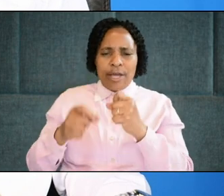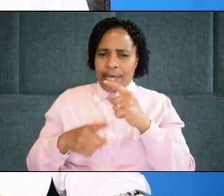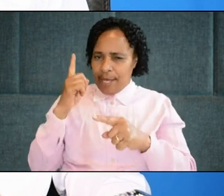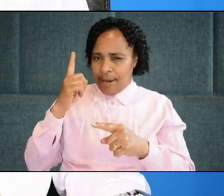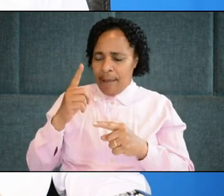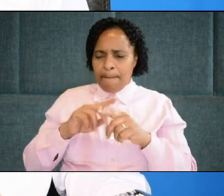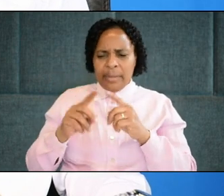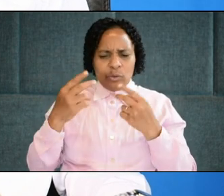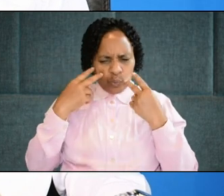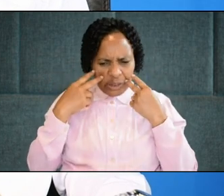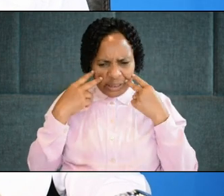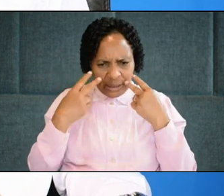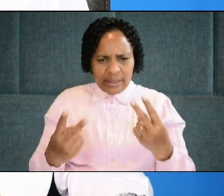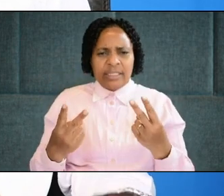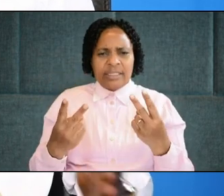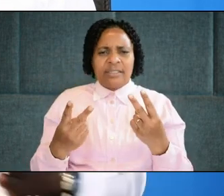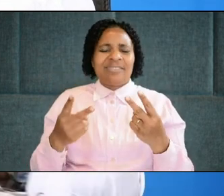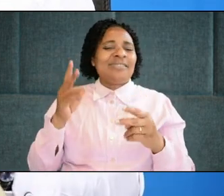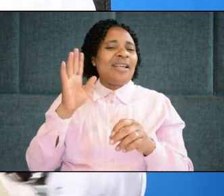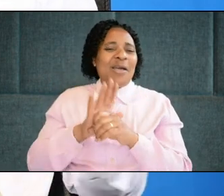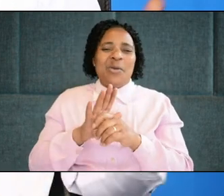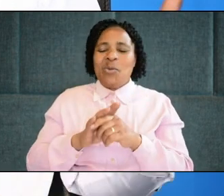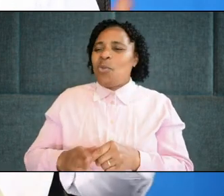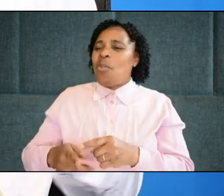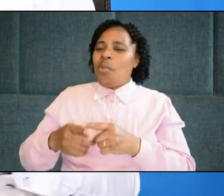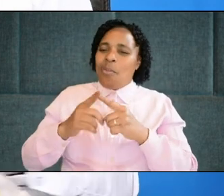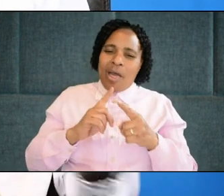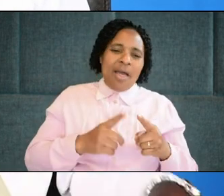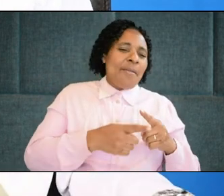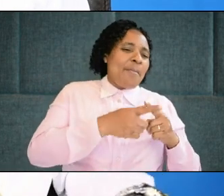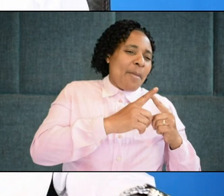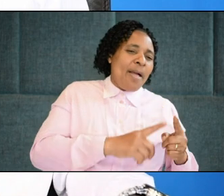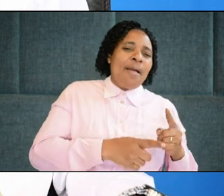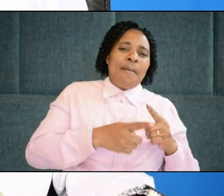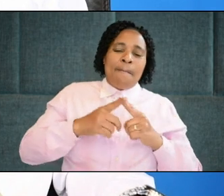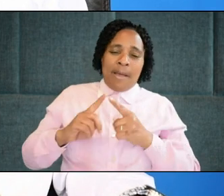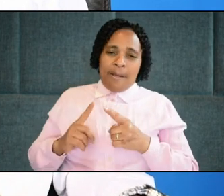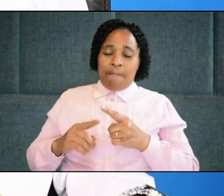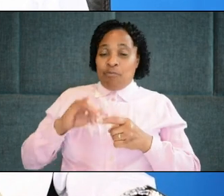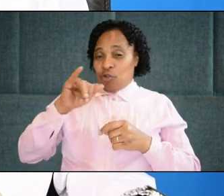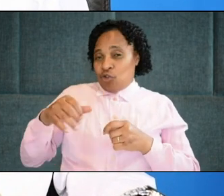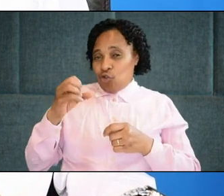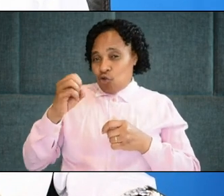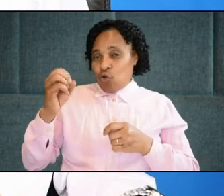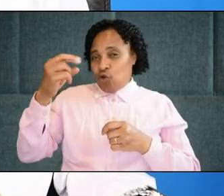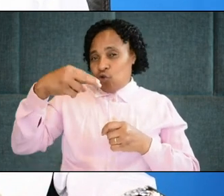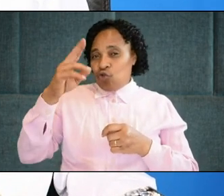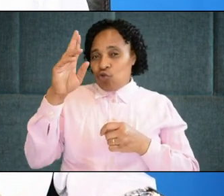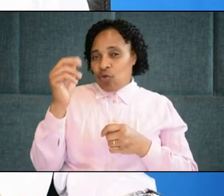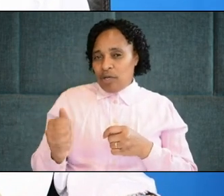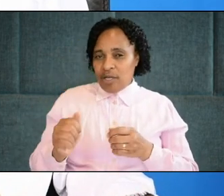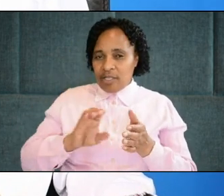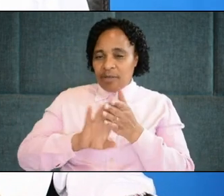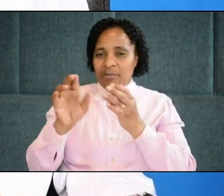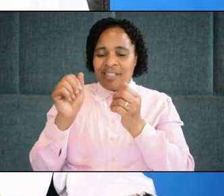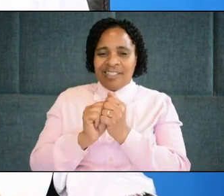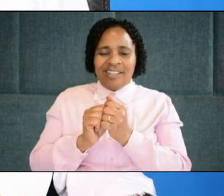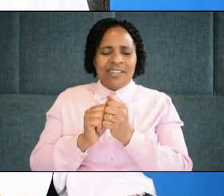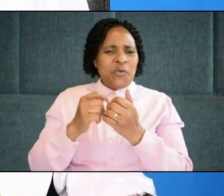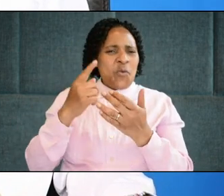But we see a lot of killing in Joshua chapter 10.